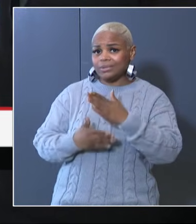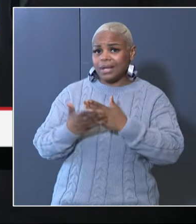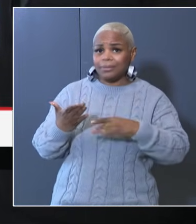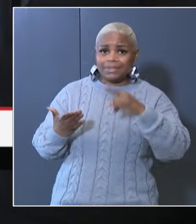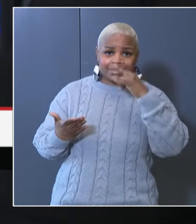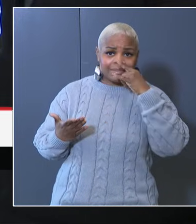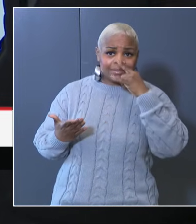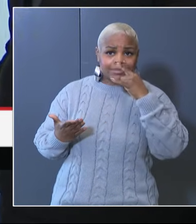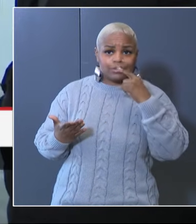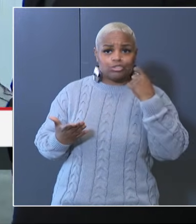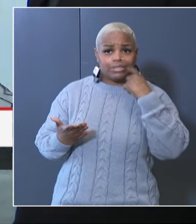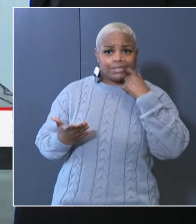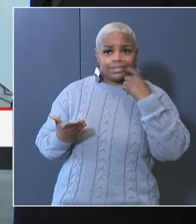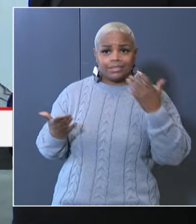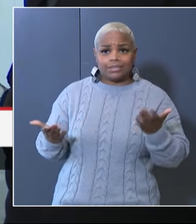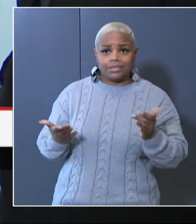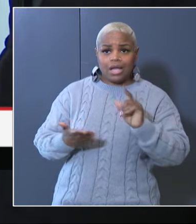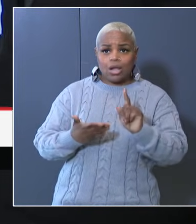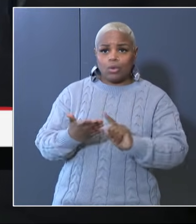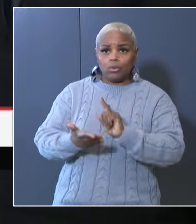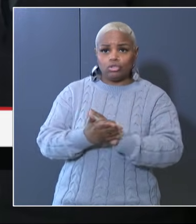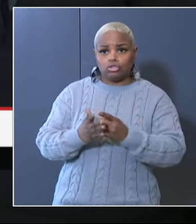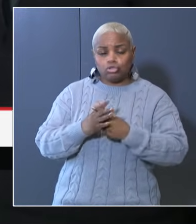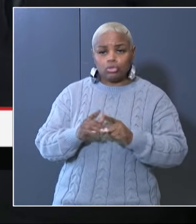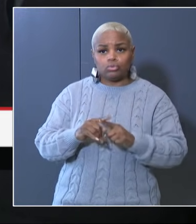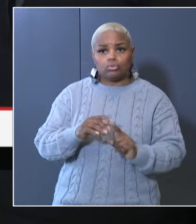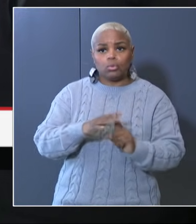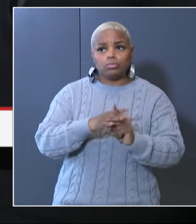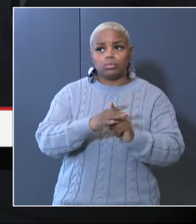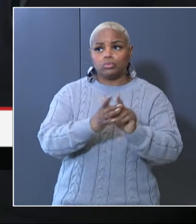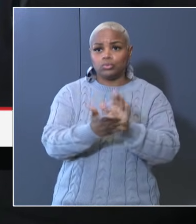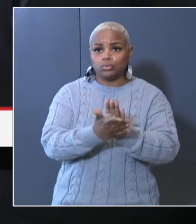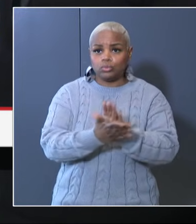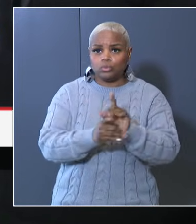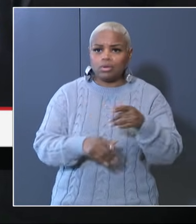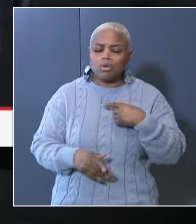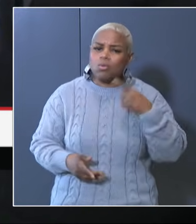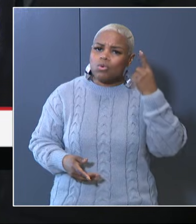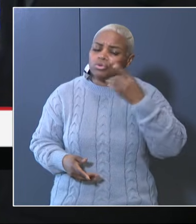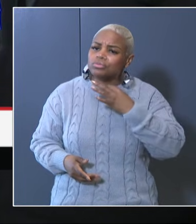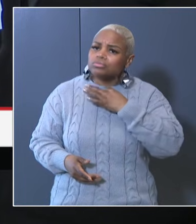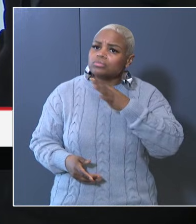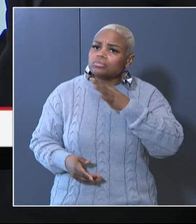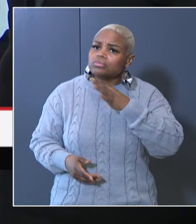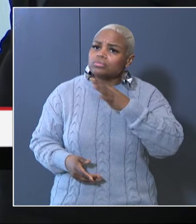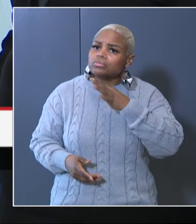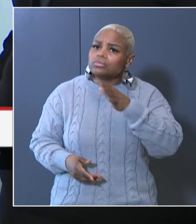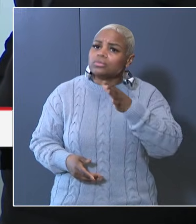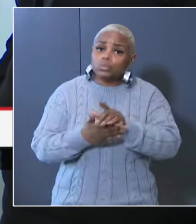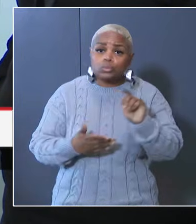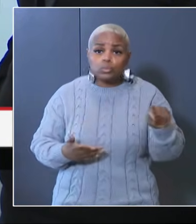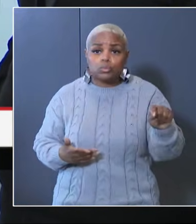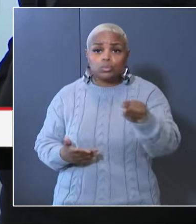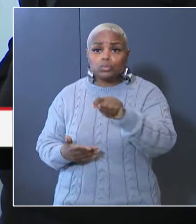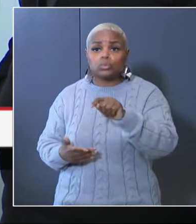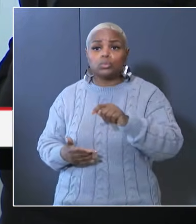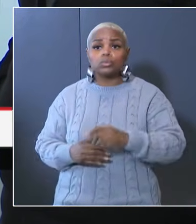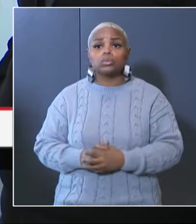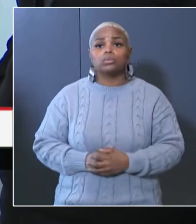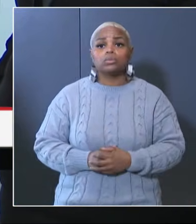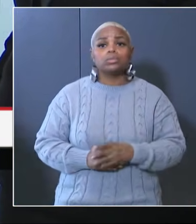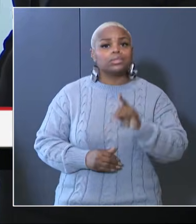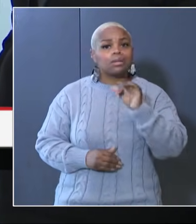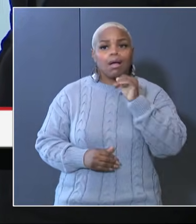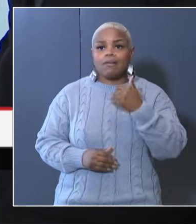hearing anecdotally that there are at least a couple of schools that started without heat, that there are a couple of schools that did not have parking, parking lots